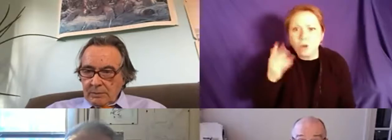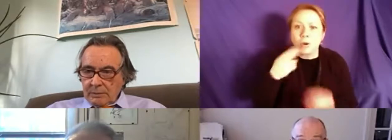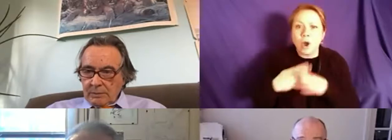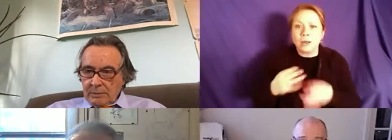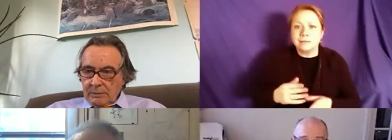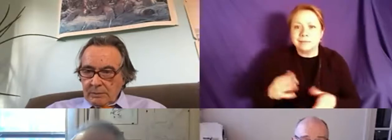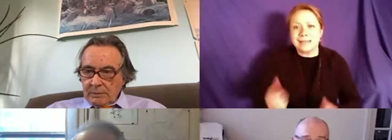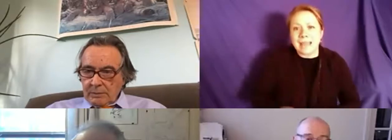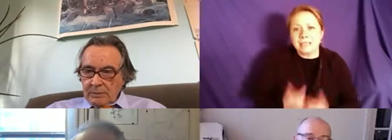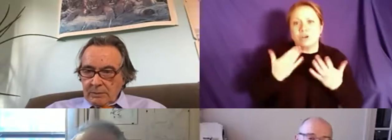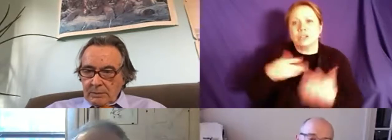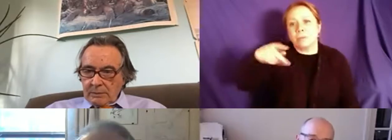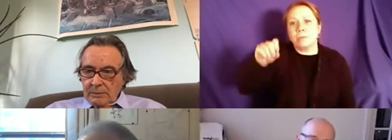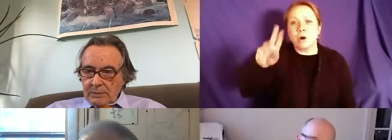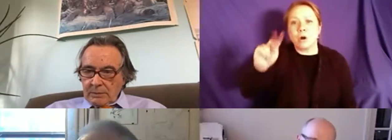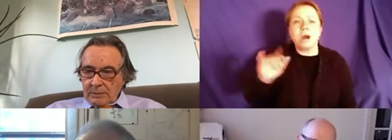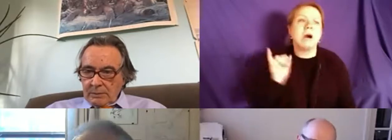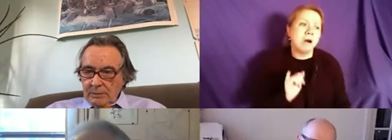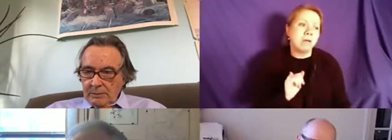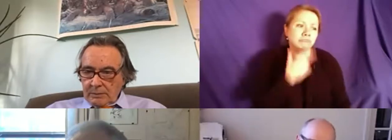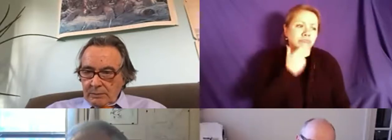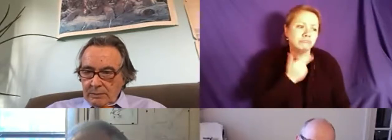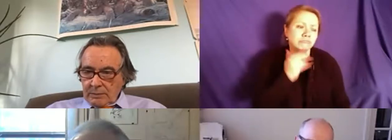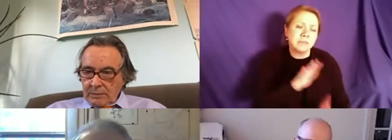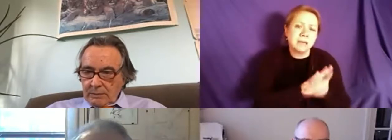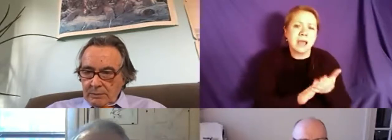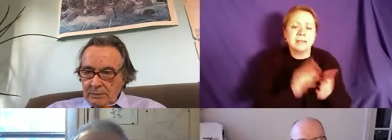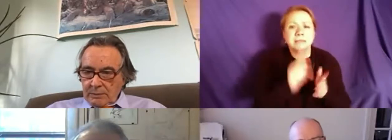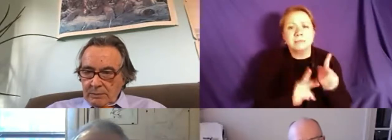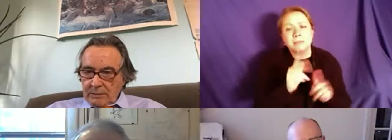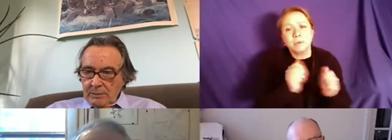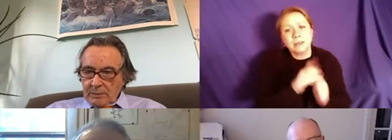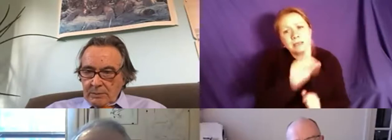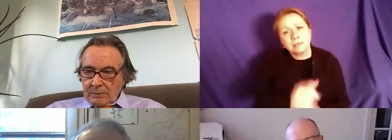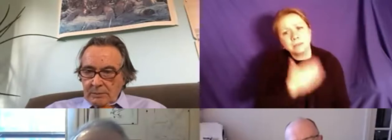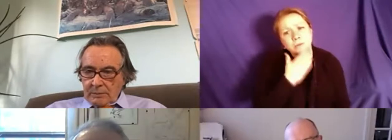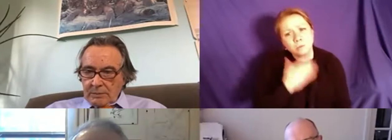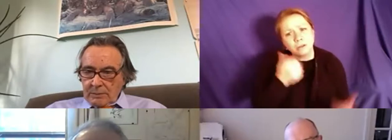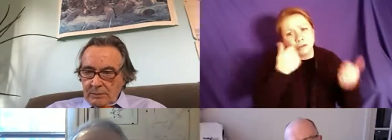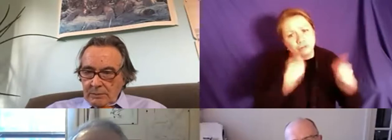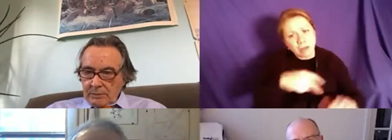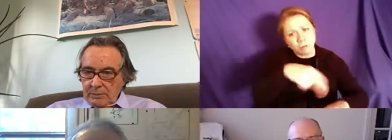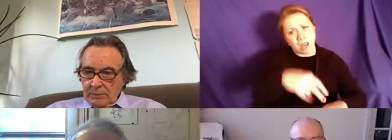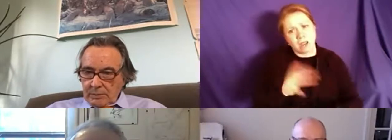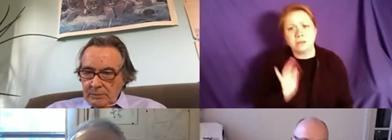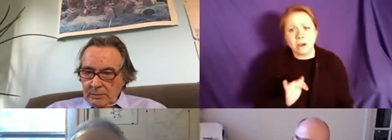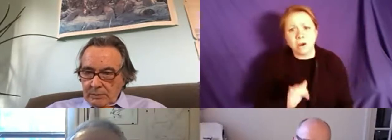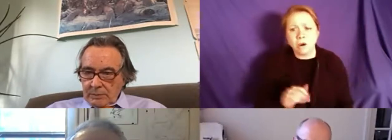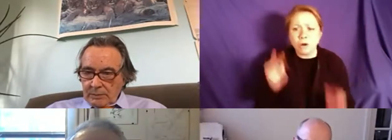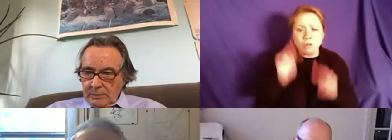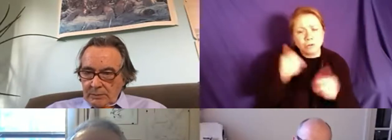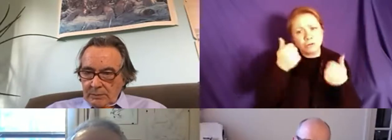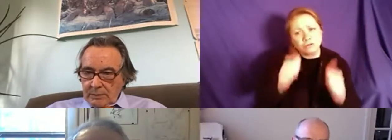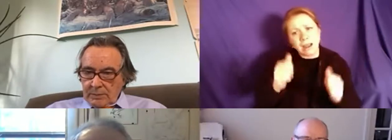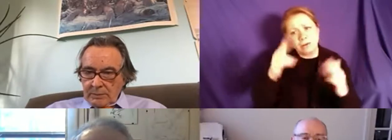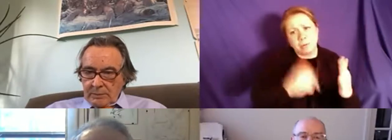porn. That is, oh, look at those nice people with disabilities. Isn't that sweet that they're trying to dance? Or look at they're trying to make a